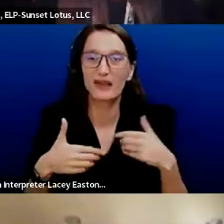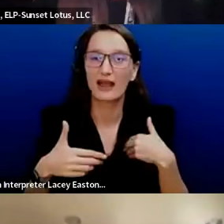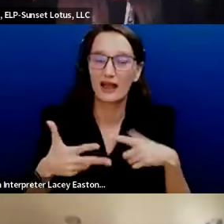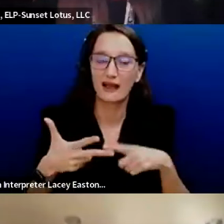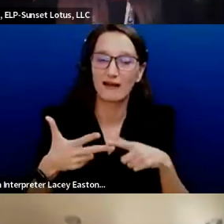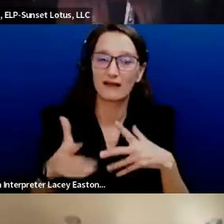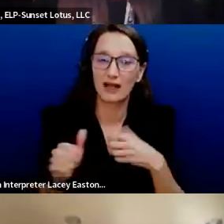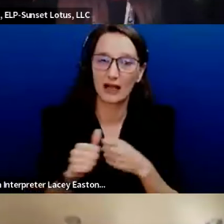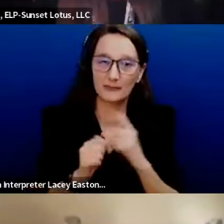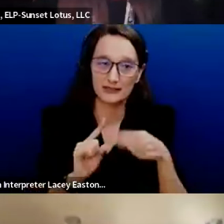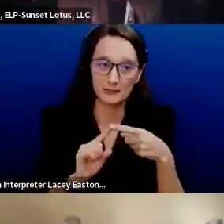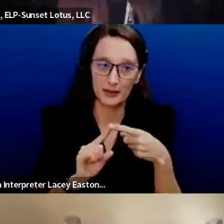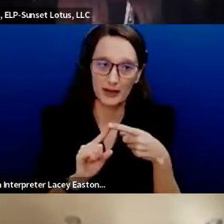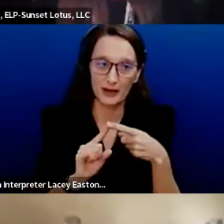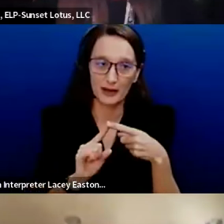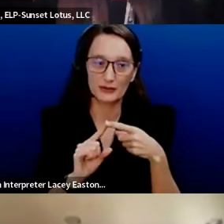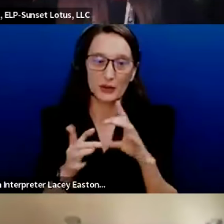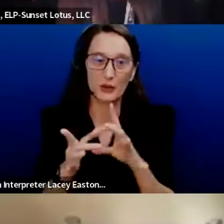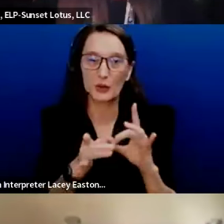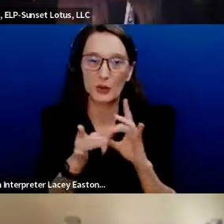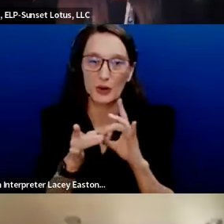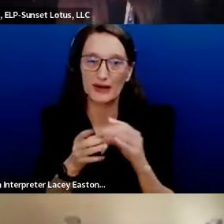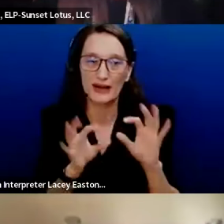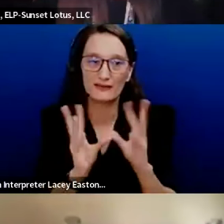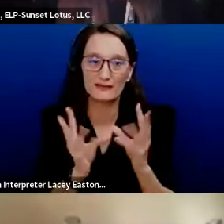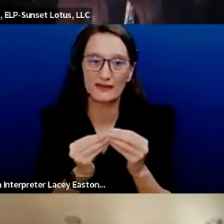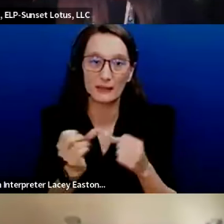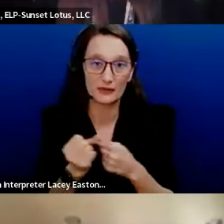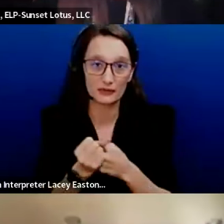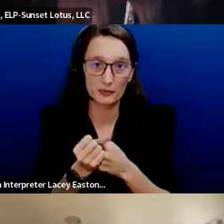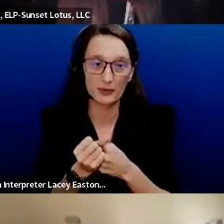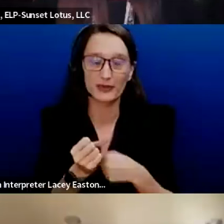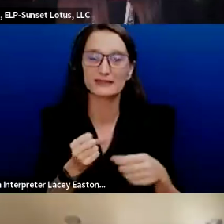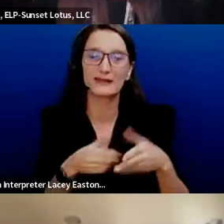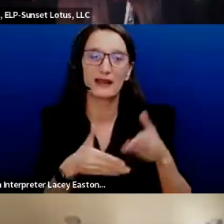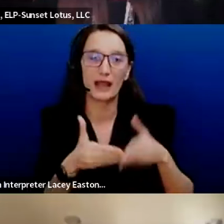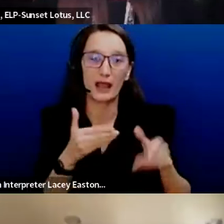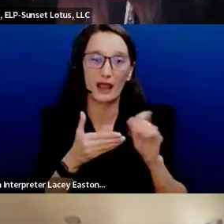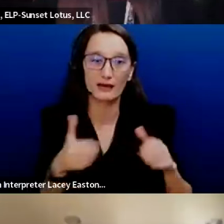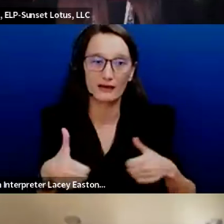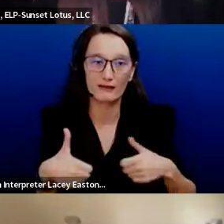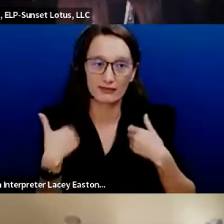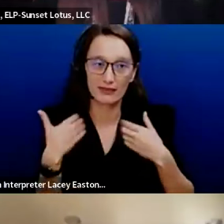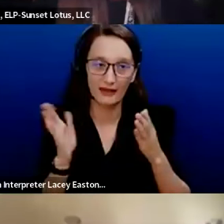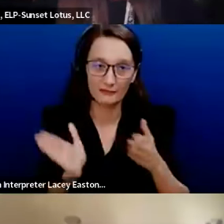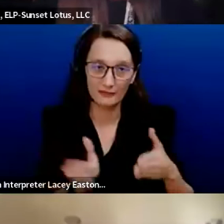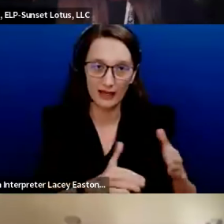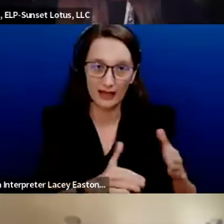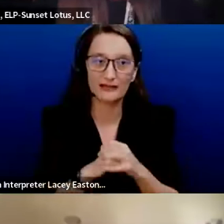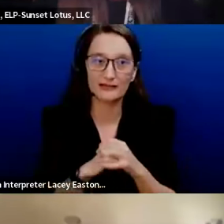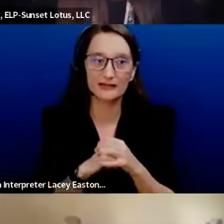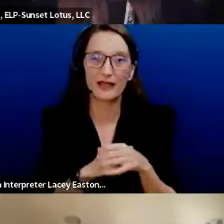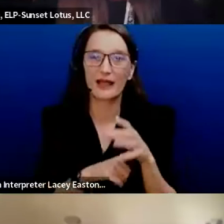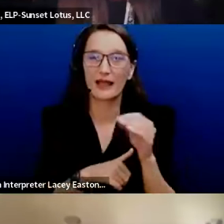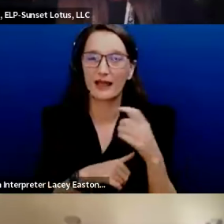about coordinated family supports, end of life planning. And I